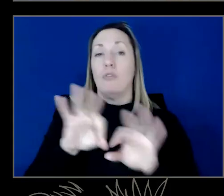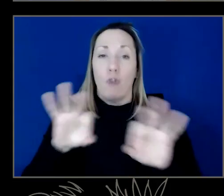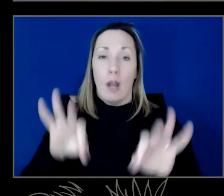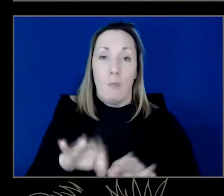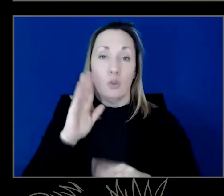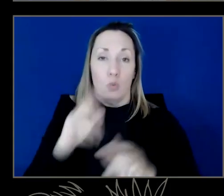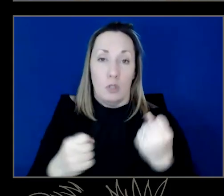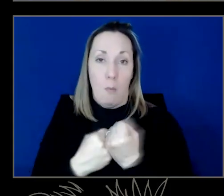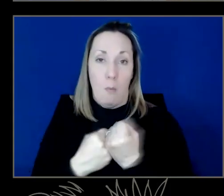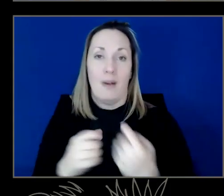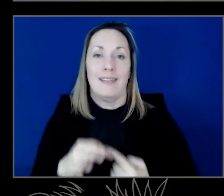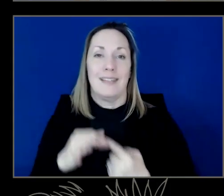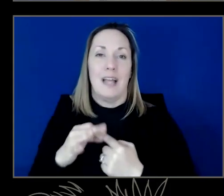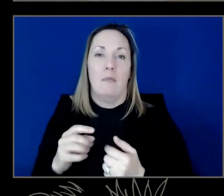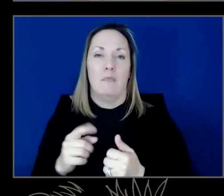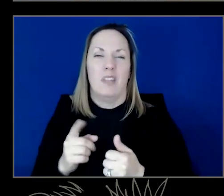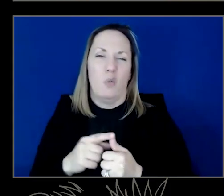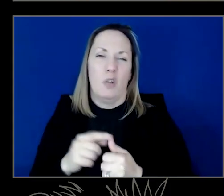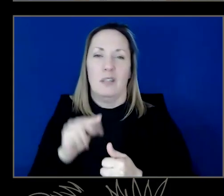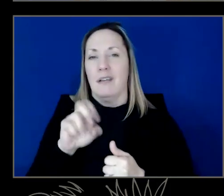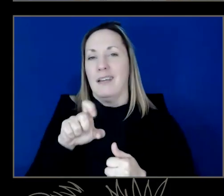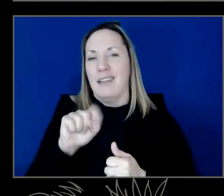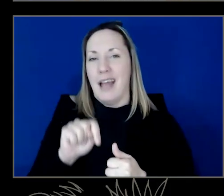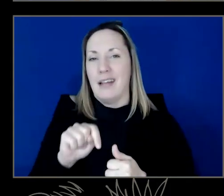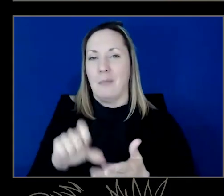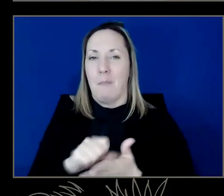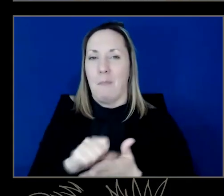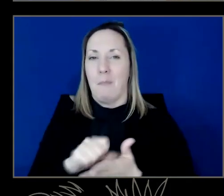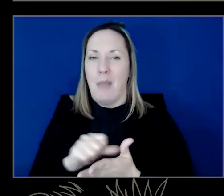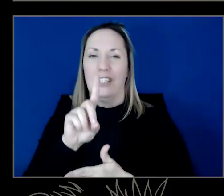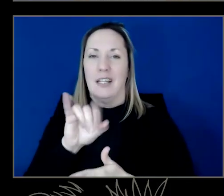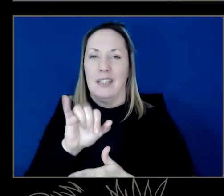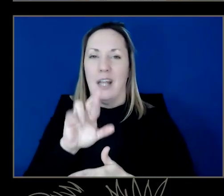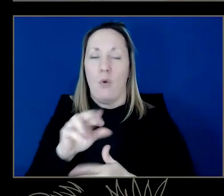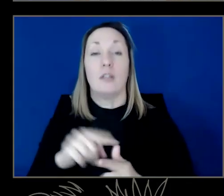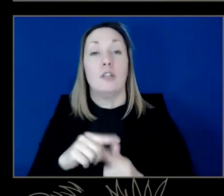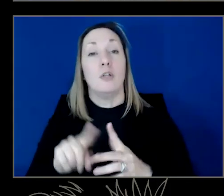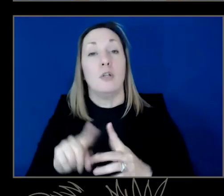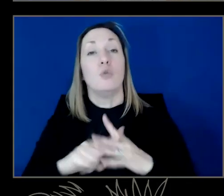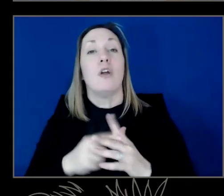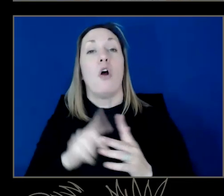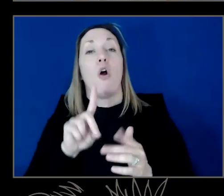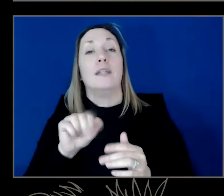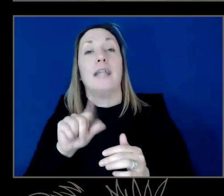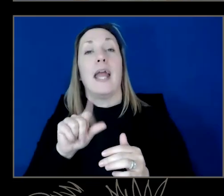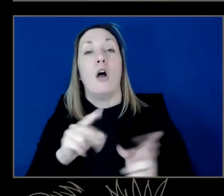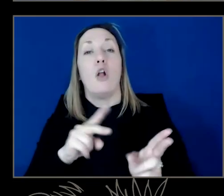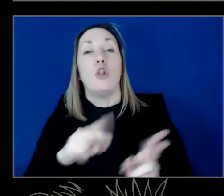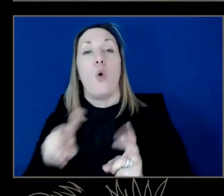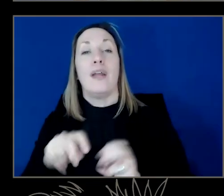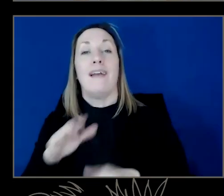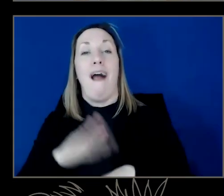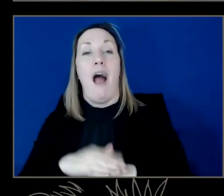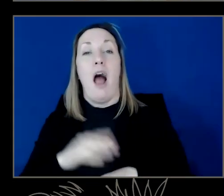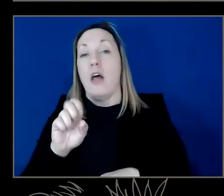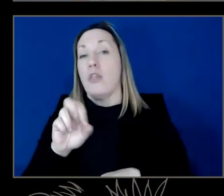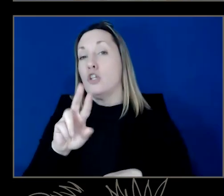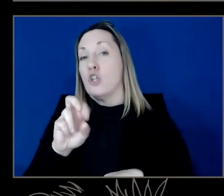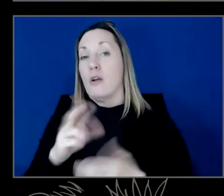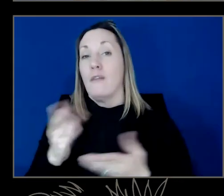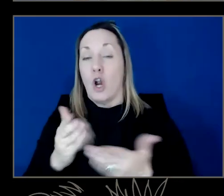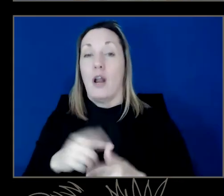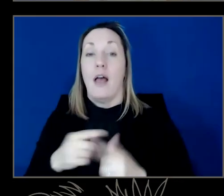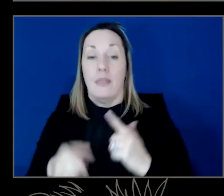for original next pages directory. But the idea is you can start your data loading on your server and then render your page, and the server